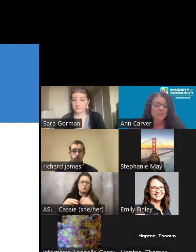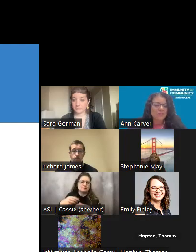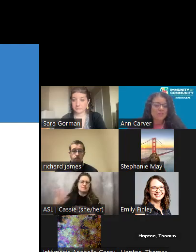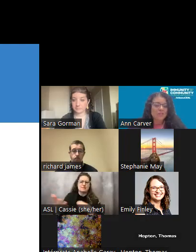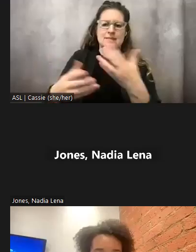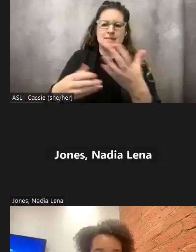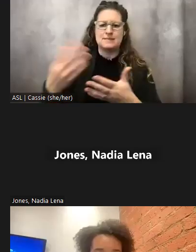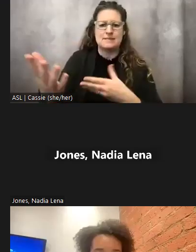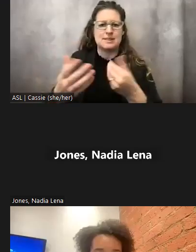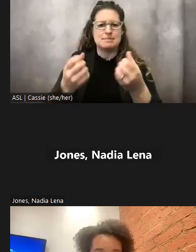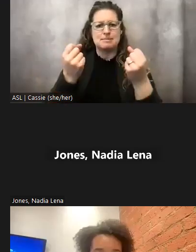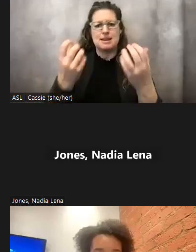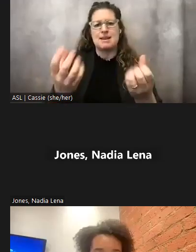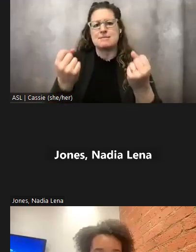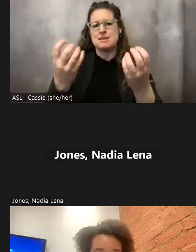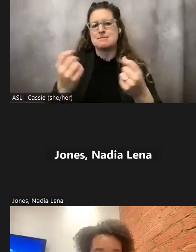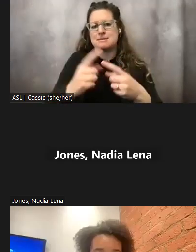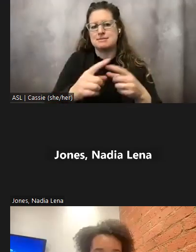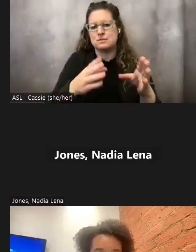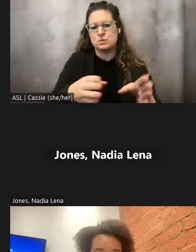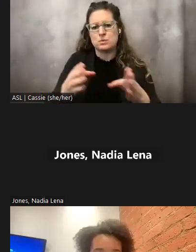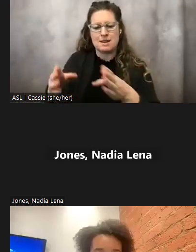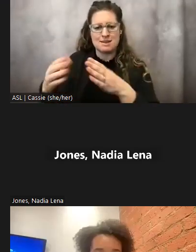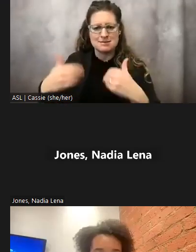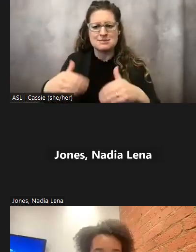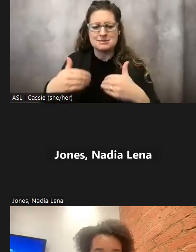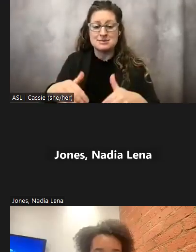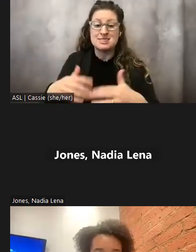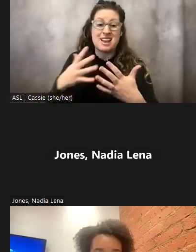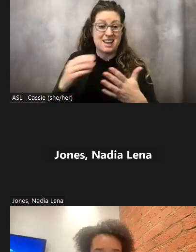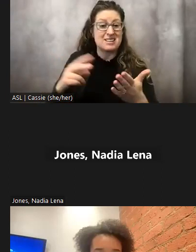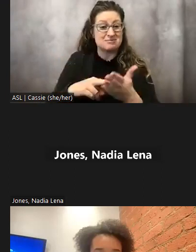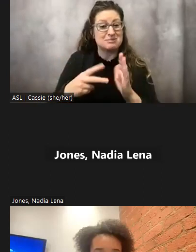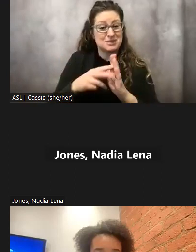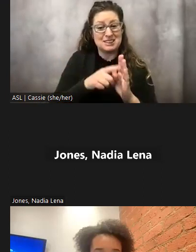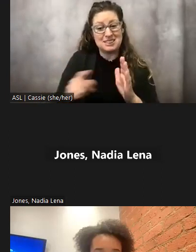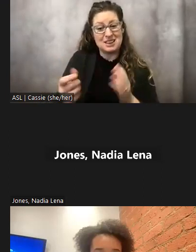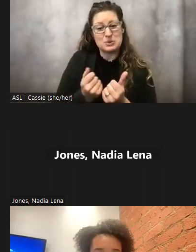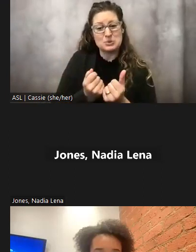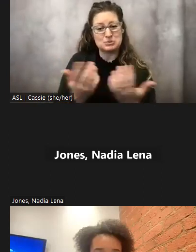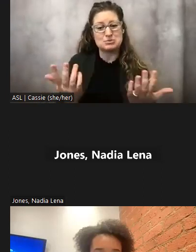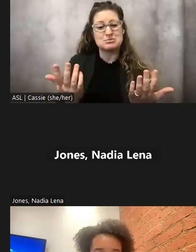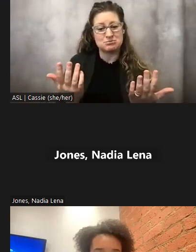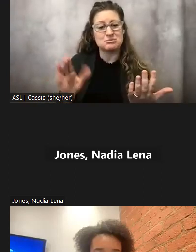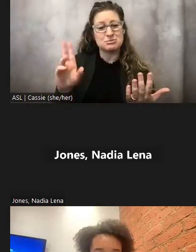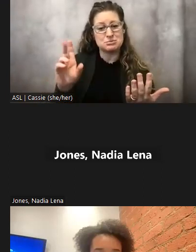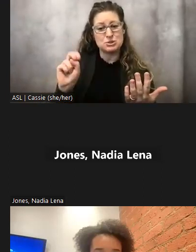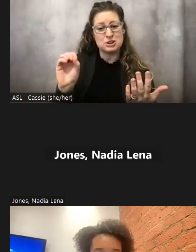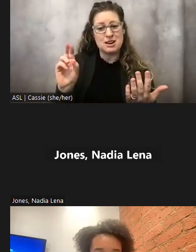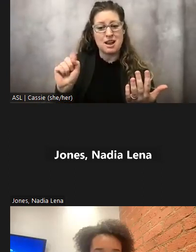and creating quite a bit of burnout. Today, we're going to talk about that.